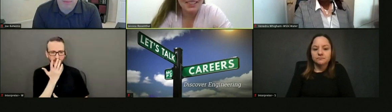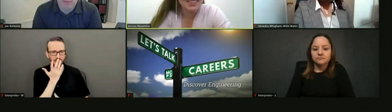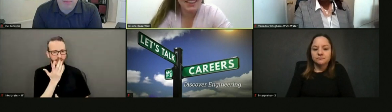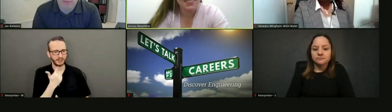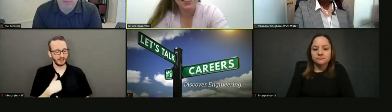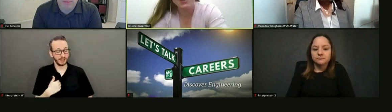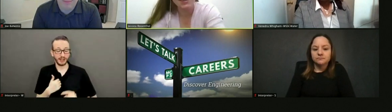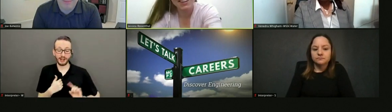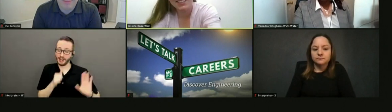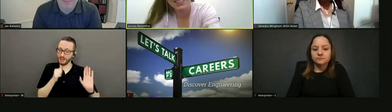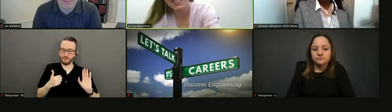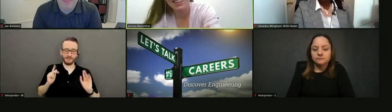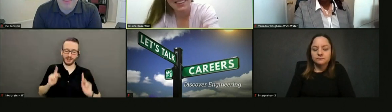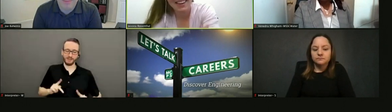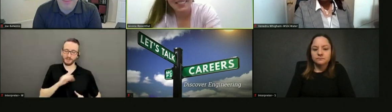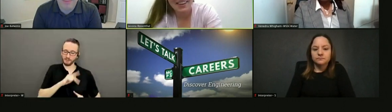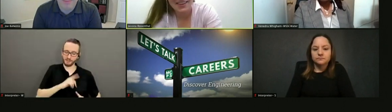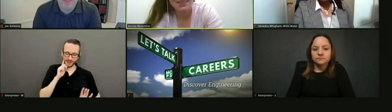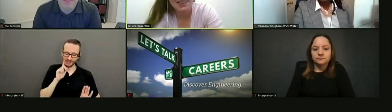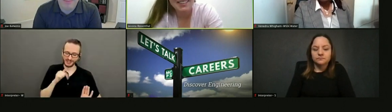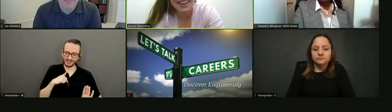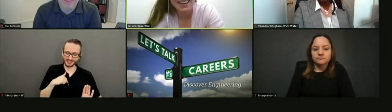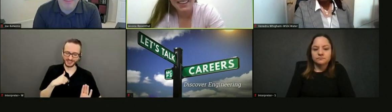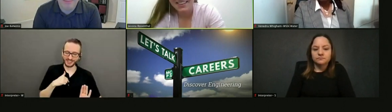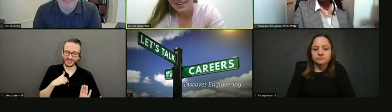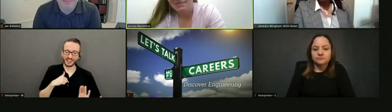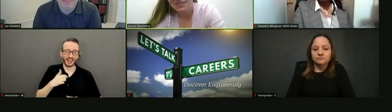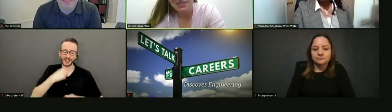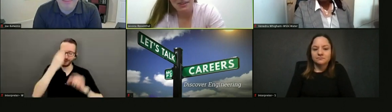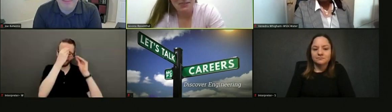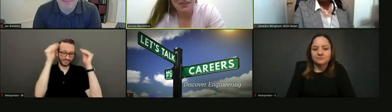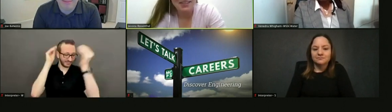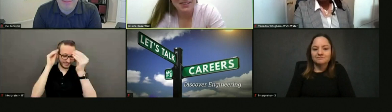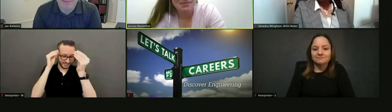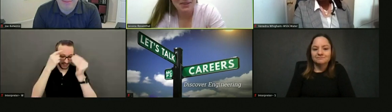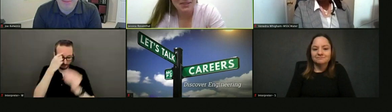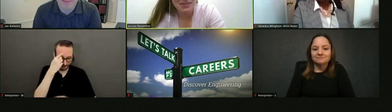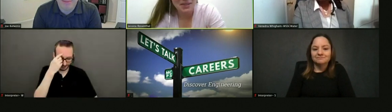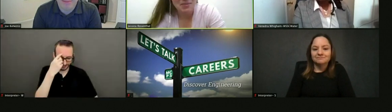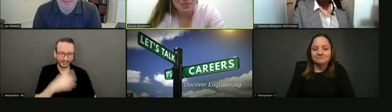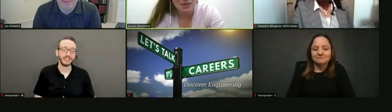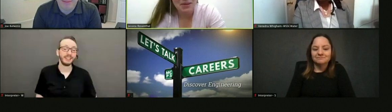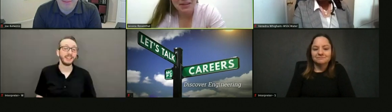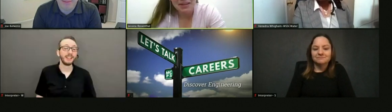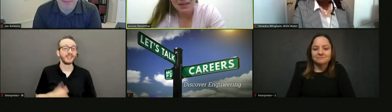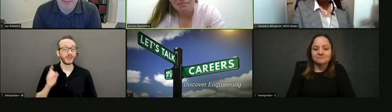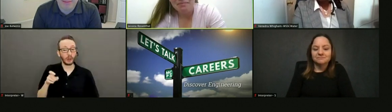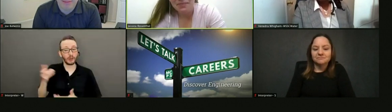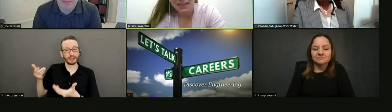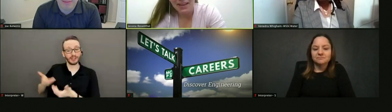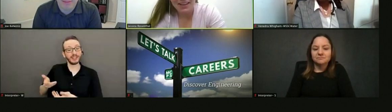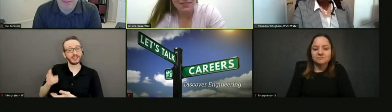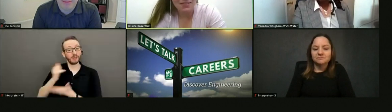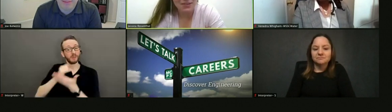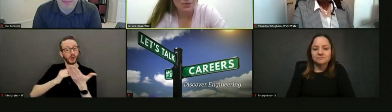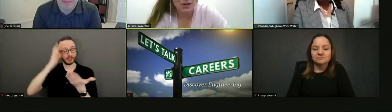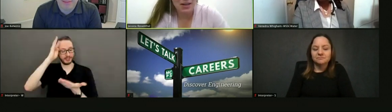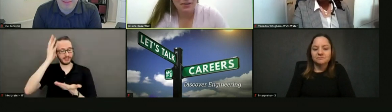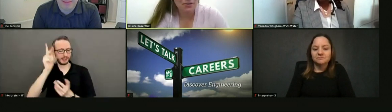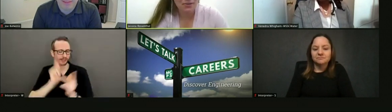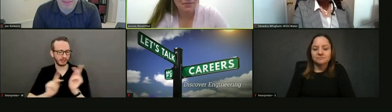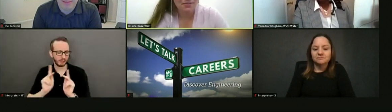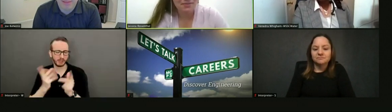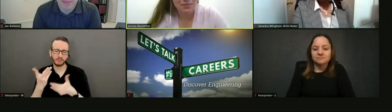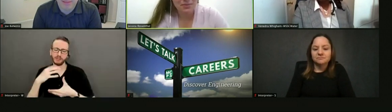shouldn't be the person to do that for the car because I don't kind of have that mindset. So you definitely need some artistic people and that kind